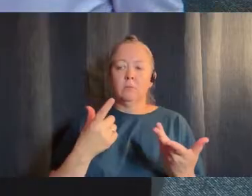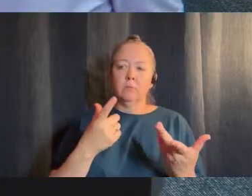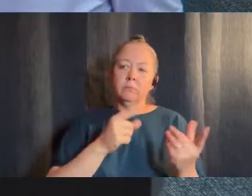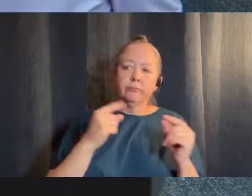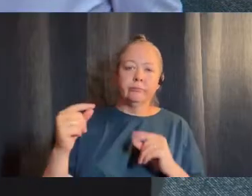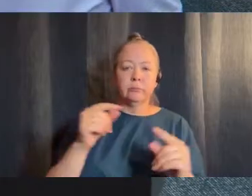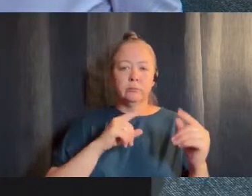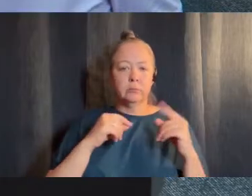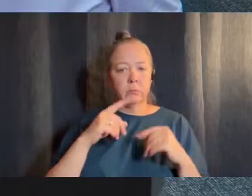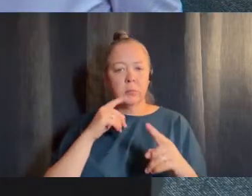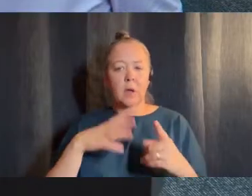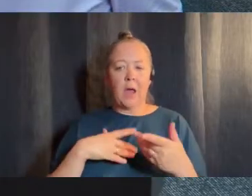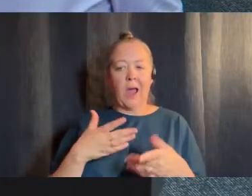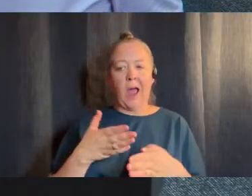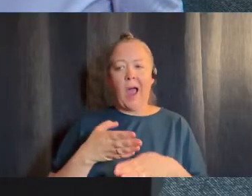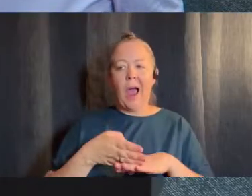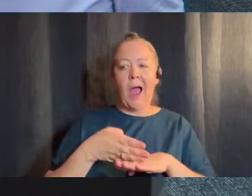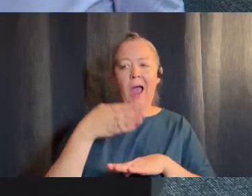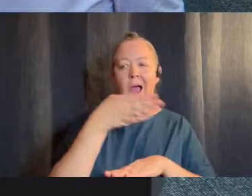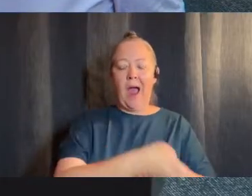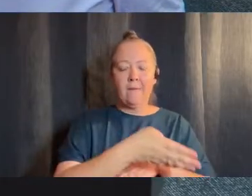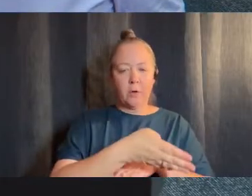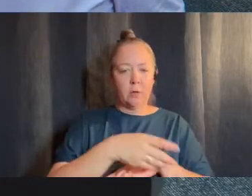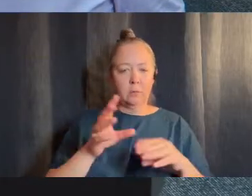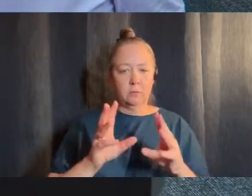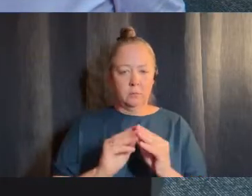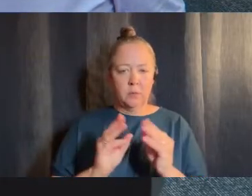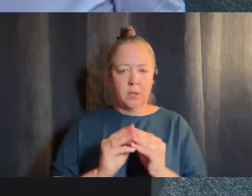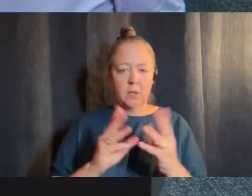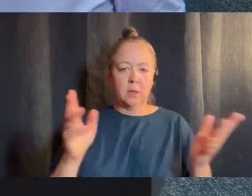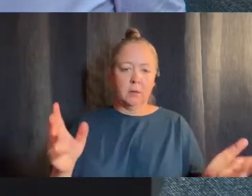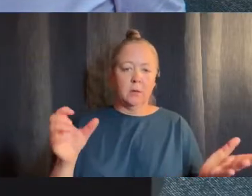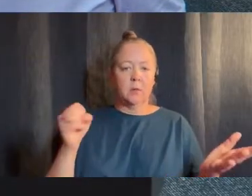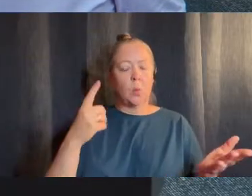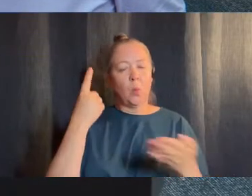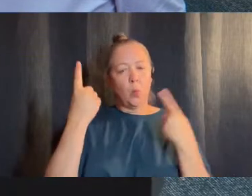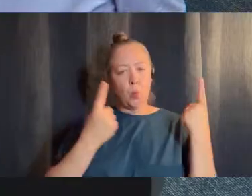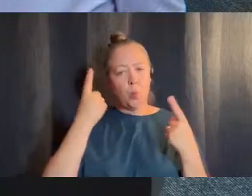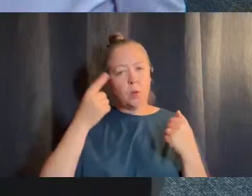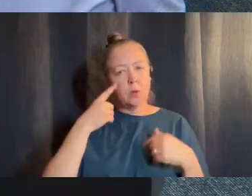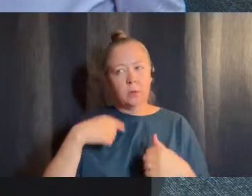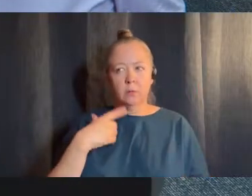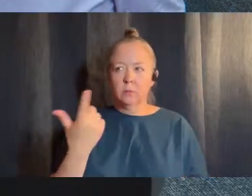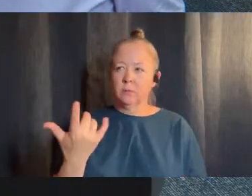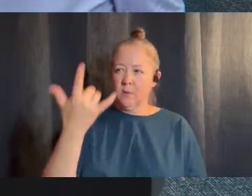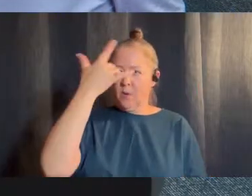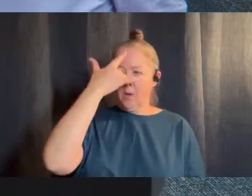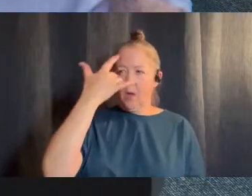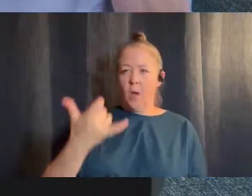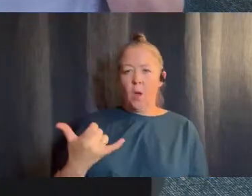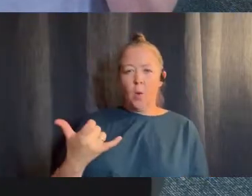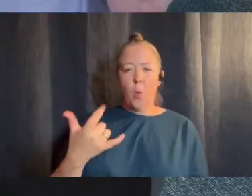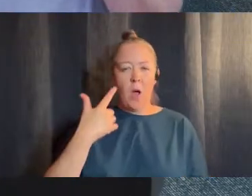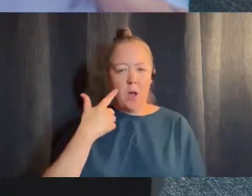was a real reason to begin with. Saying, oops, my bad, in a newsletter a month later doesn't fix